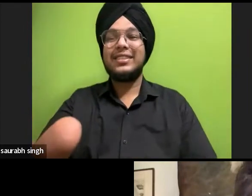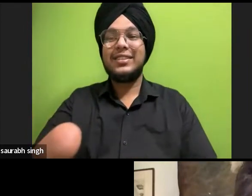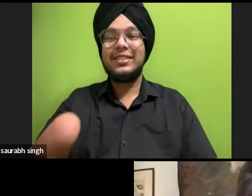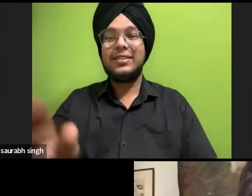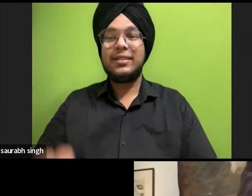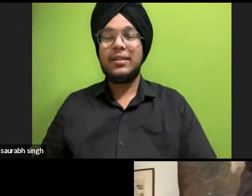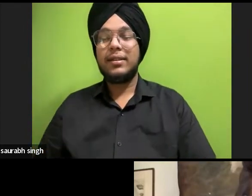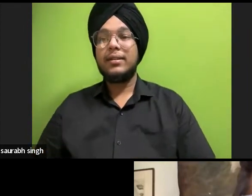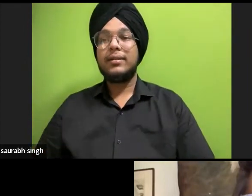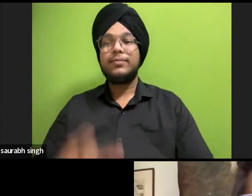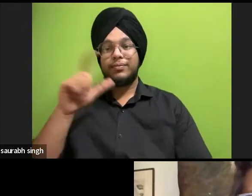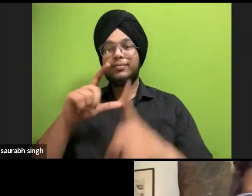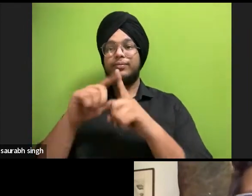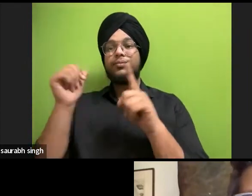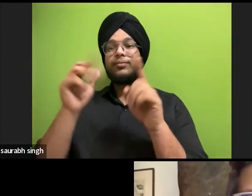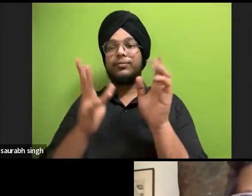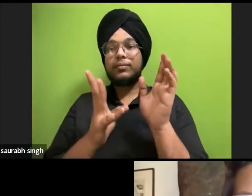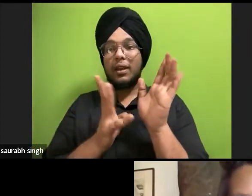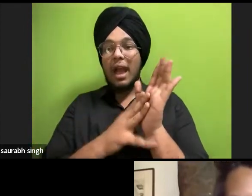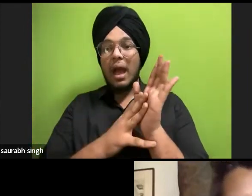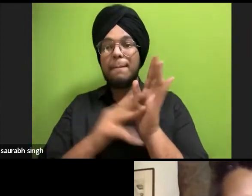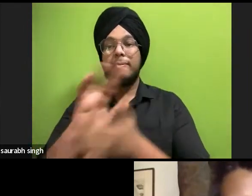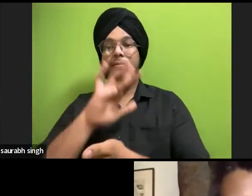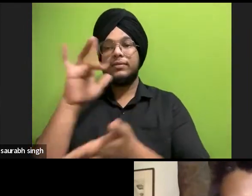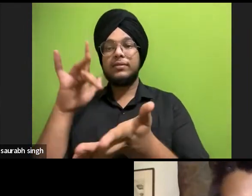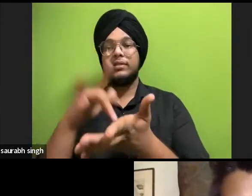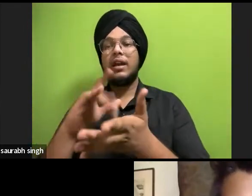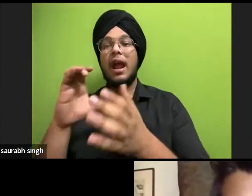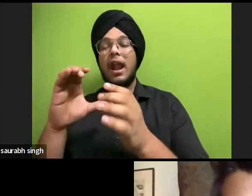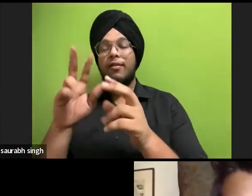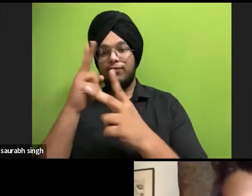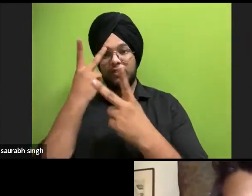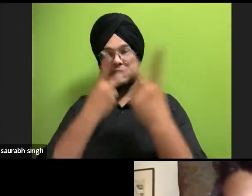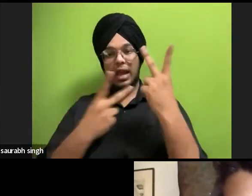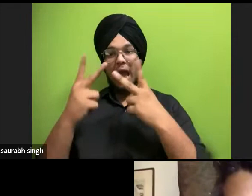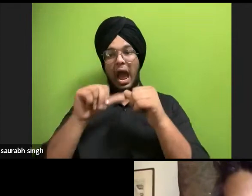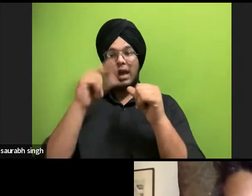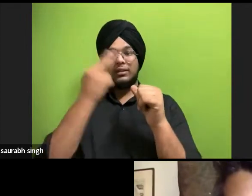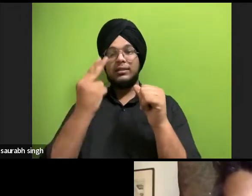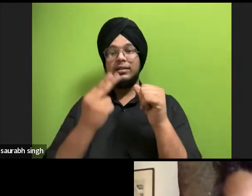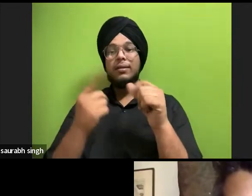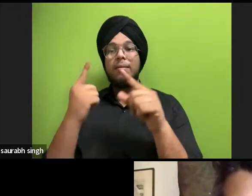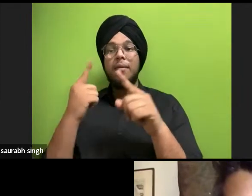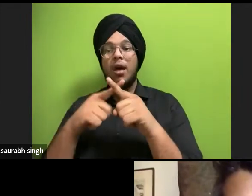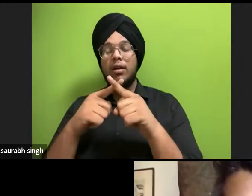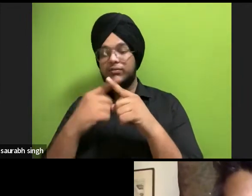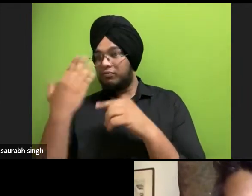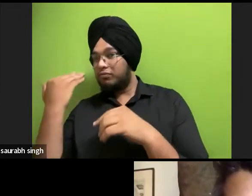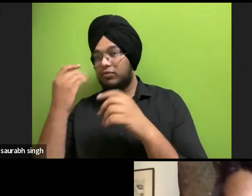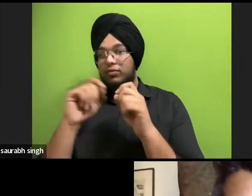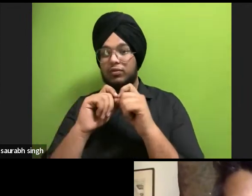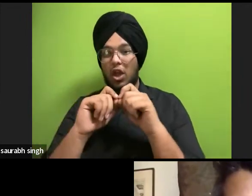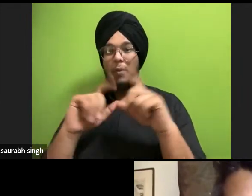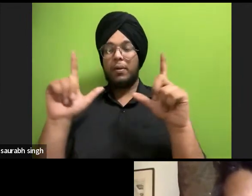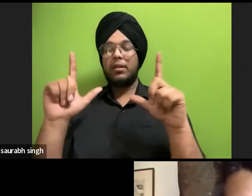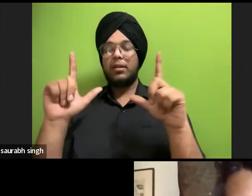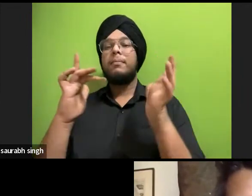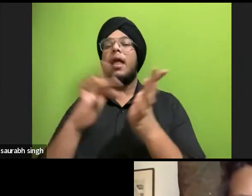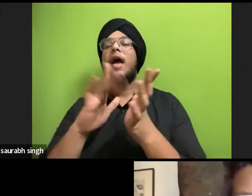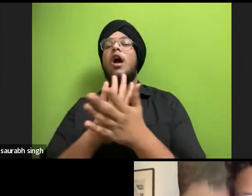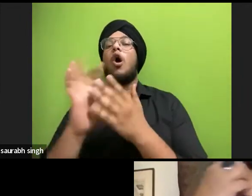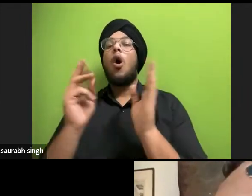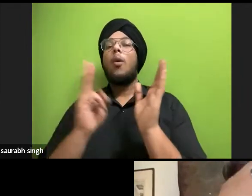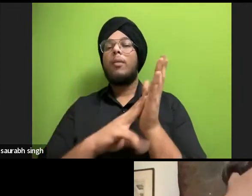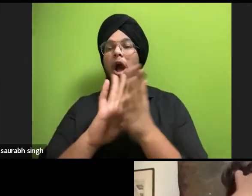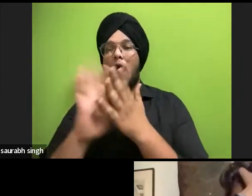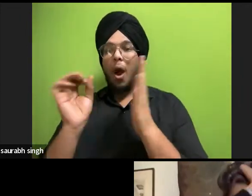of M+, the new Center for Contemporary Visual Arts that opened just over a year ago in Hong Kong.